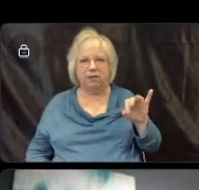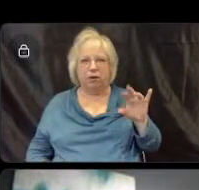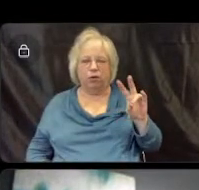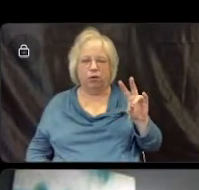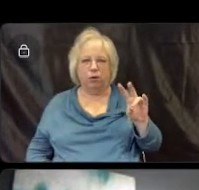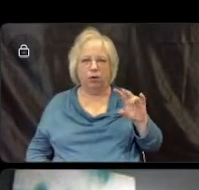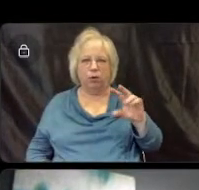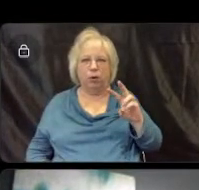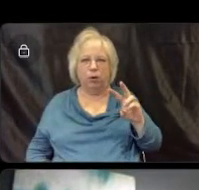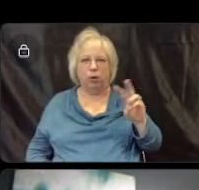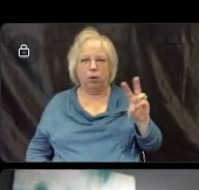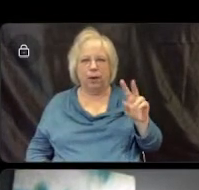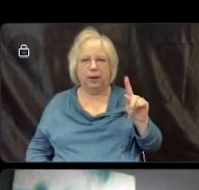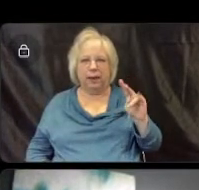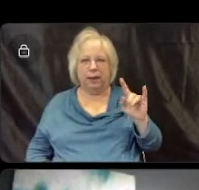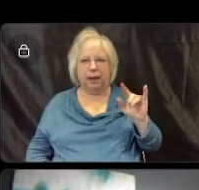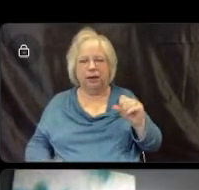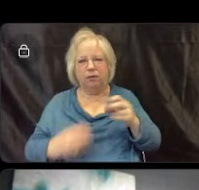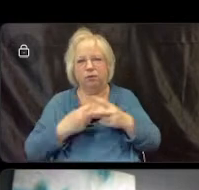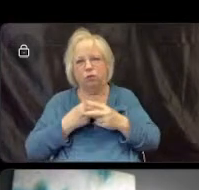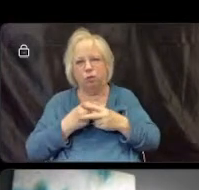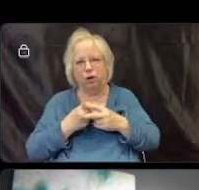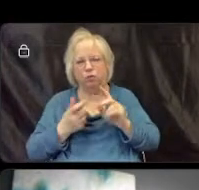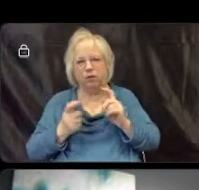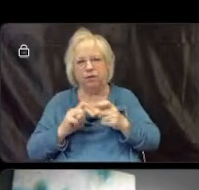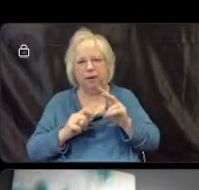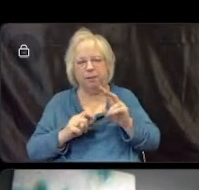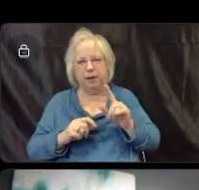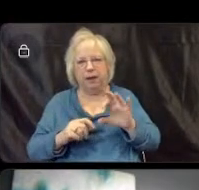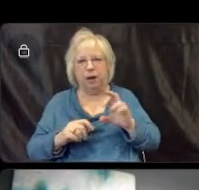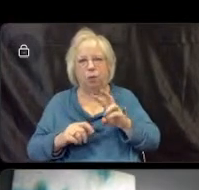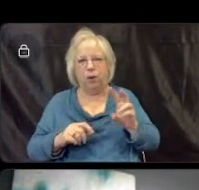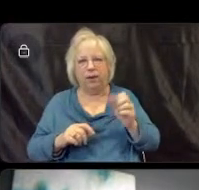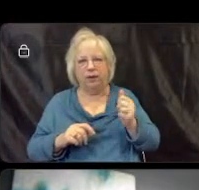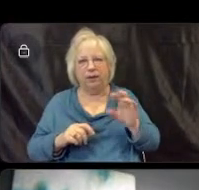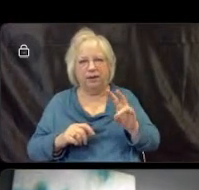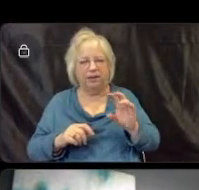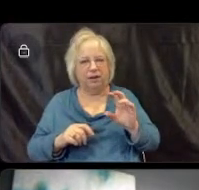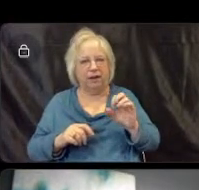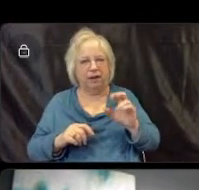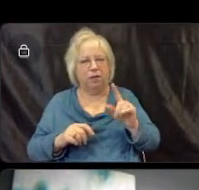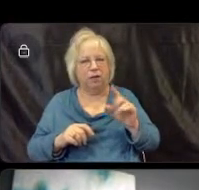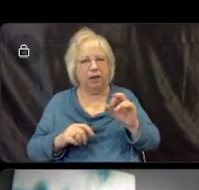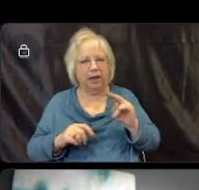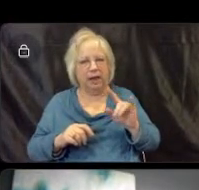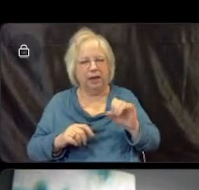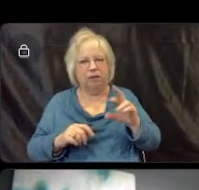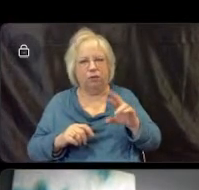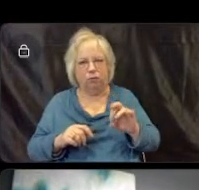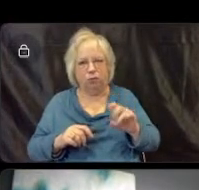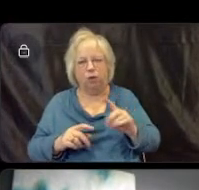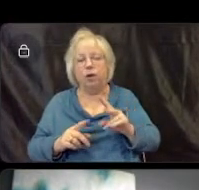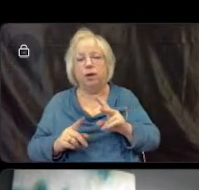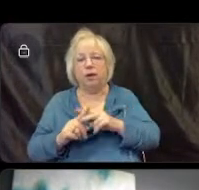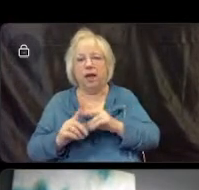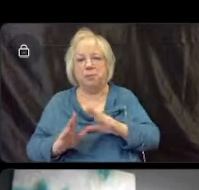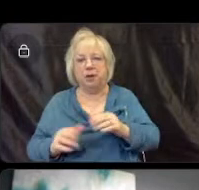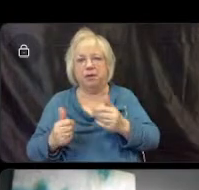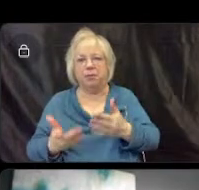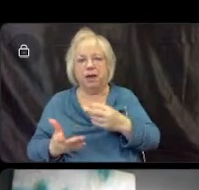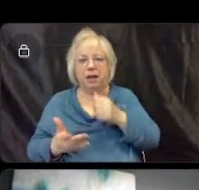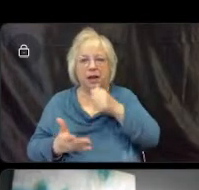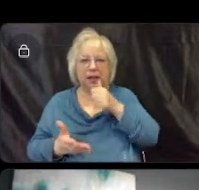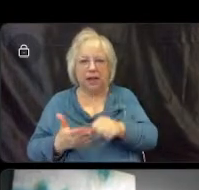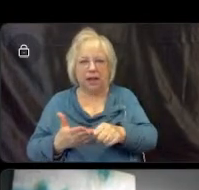Z5502J, West Canis Storage Revised PDC, west of 17301 Canis Road. The applicant submitted a letter to staff on